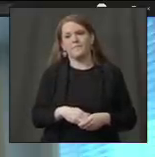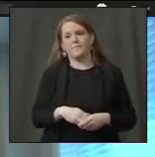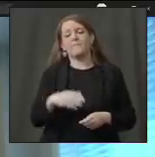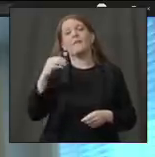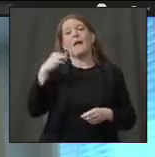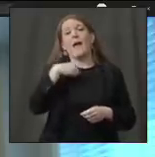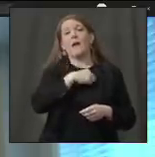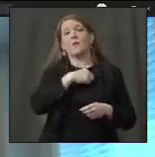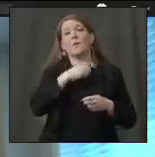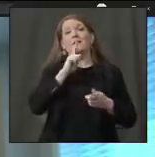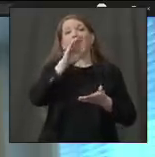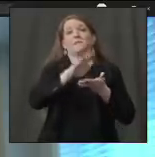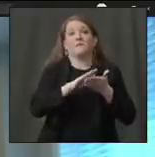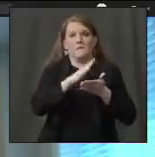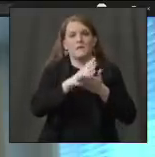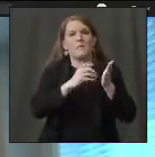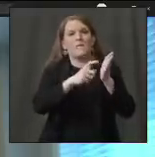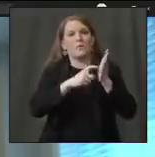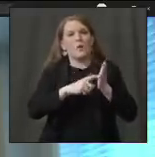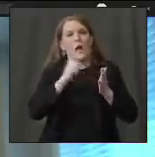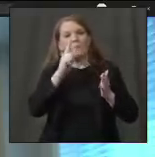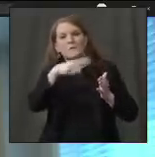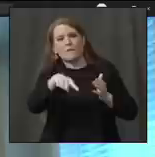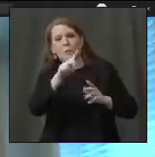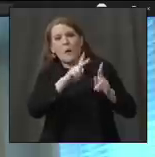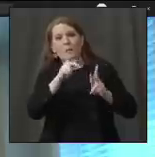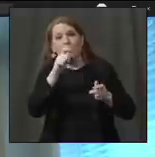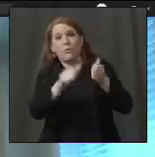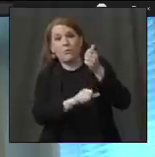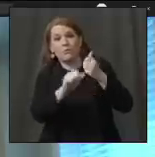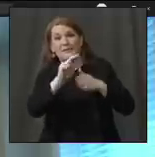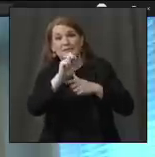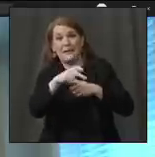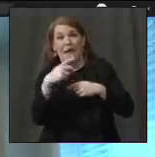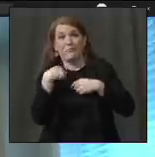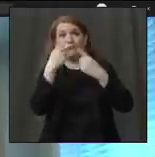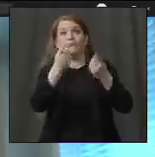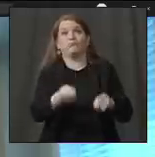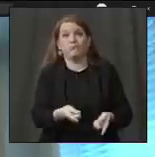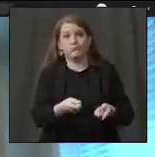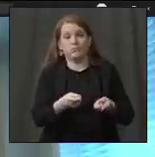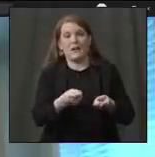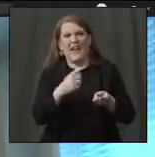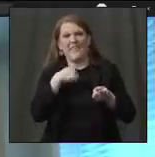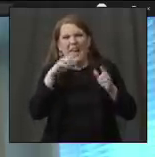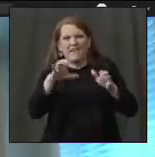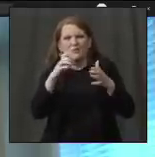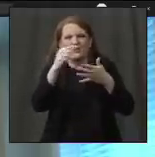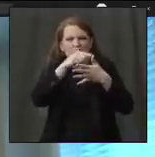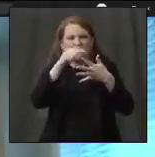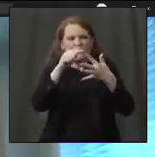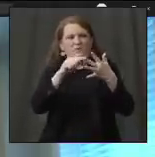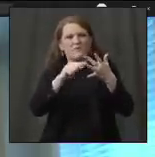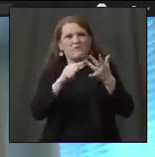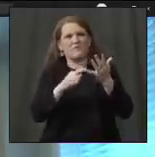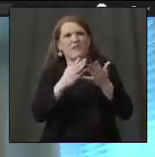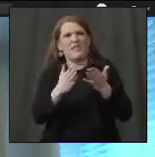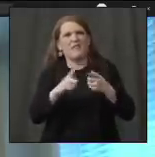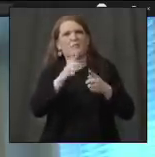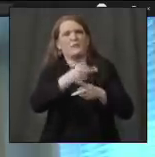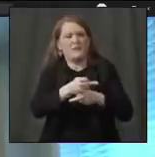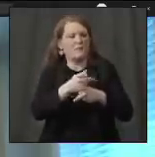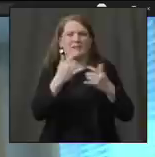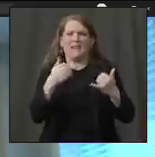benefit. And finally, something that DSS has received a lot of questions about, and just to let you know that we